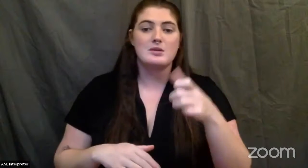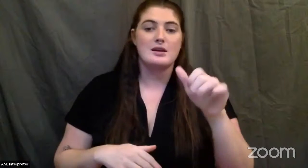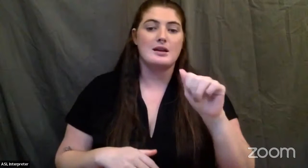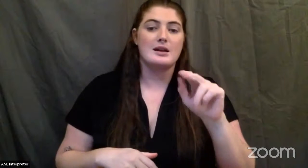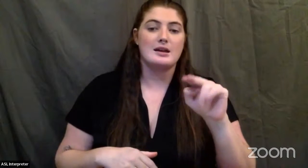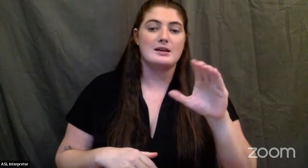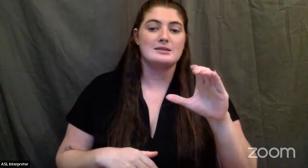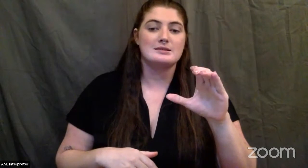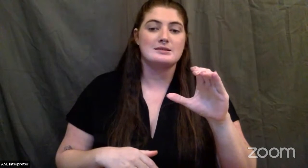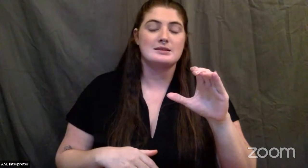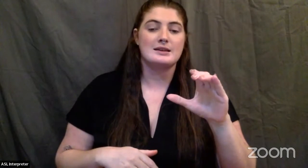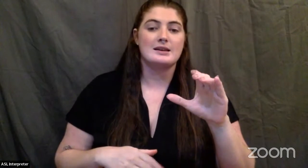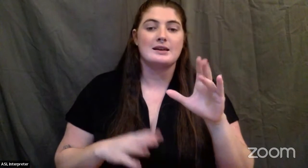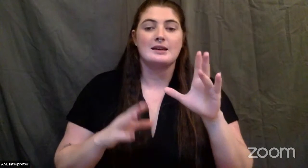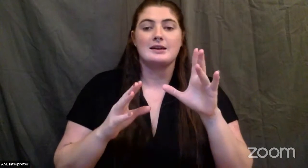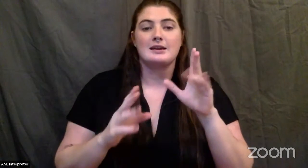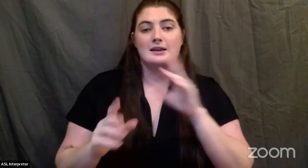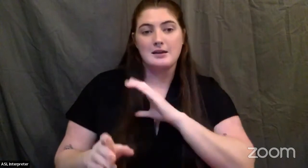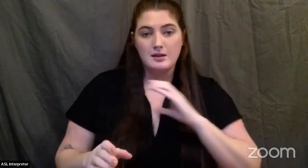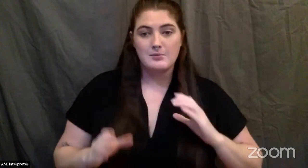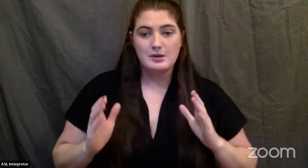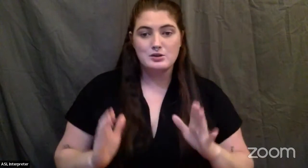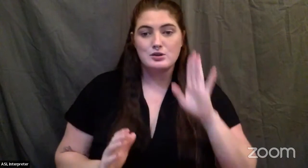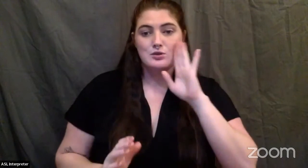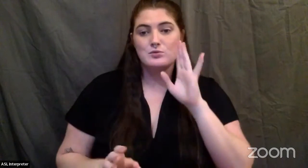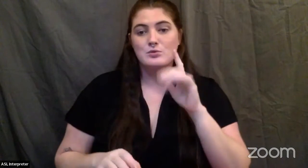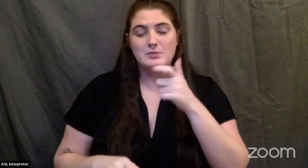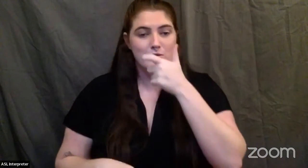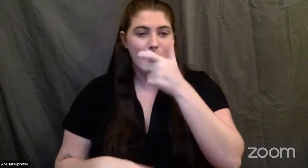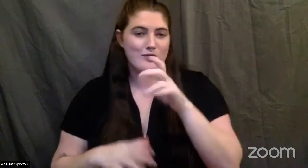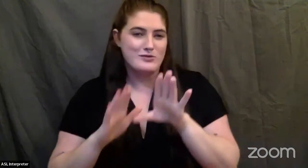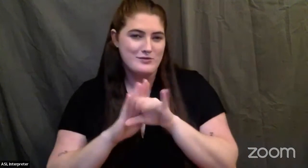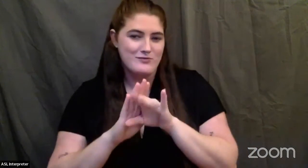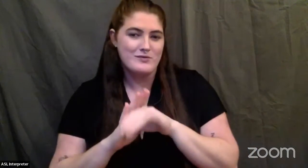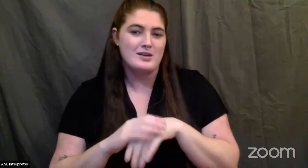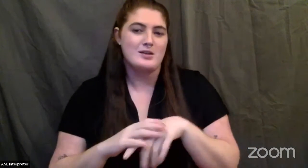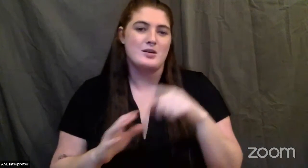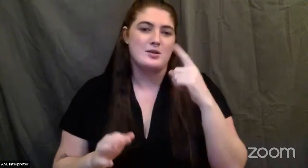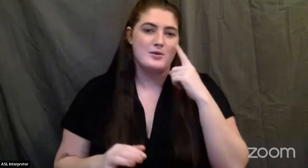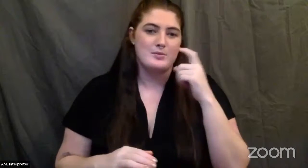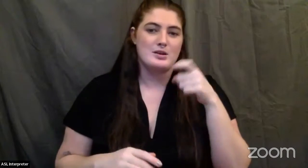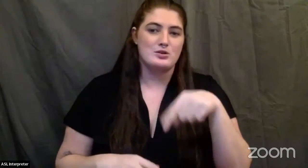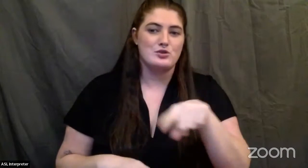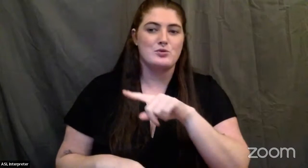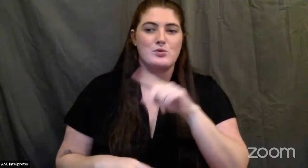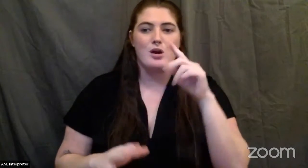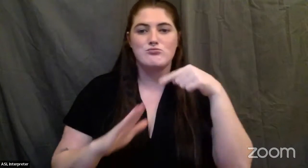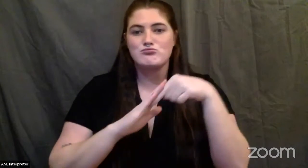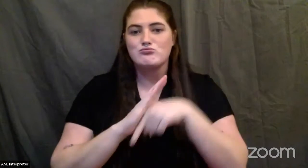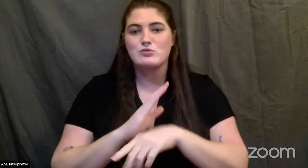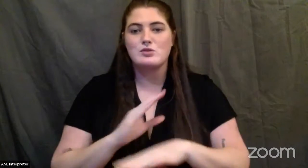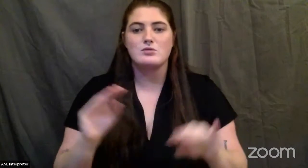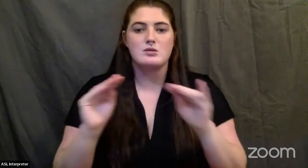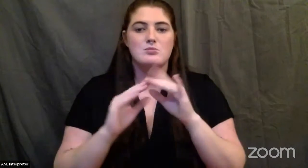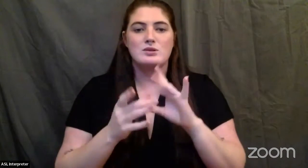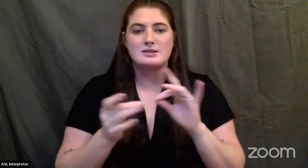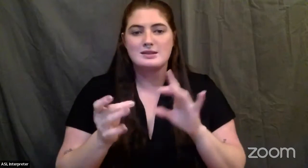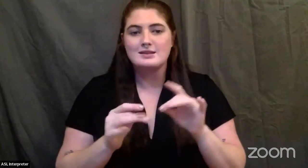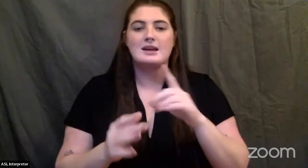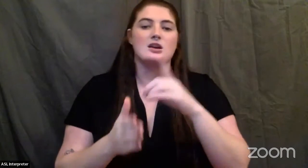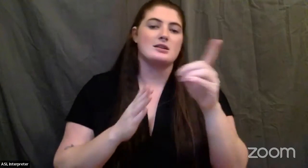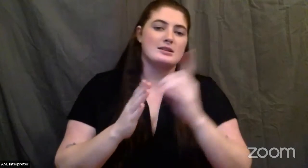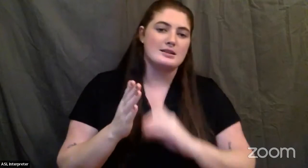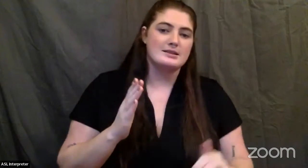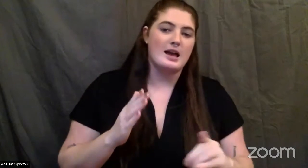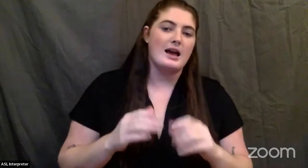probably rewatching this video off the YouTube link, because you guys definitely got into some more detail on the design and the